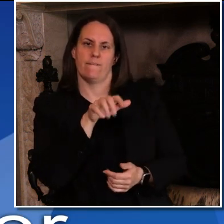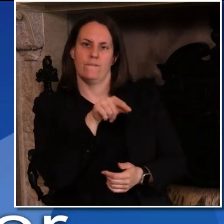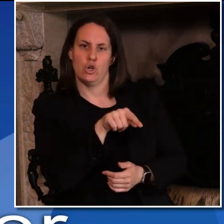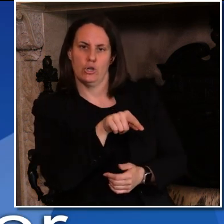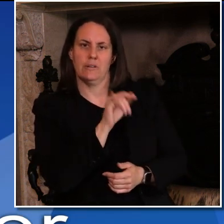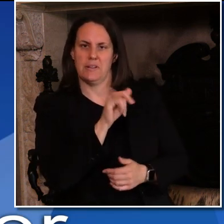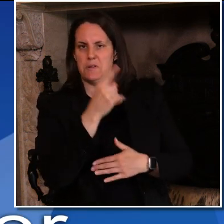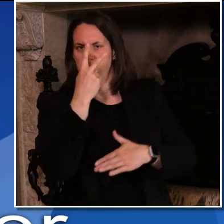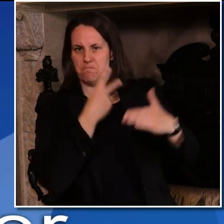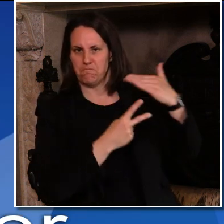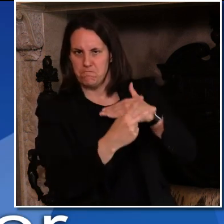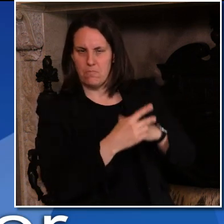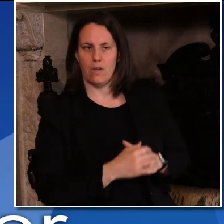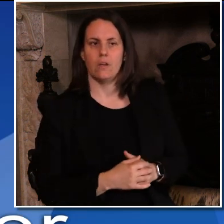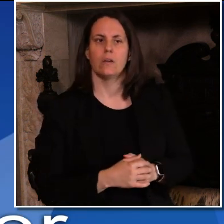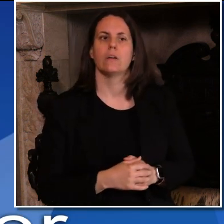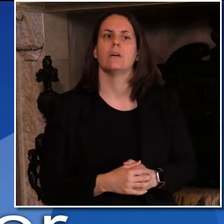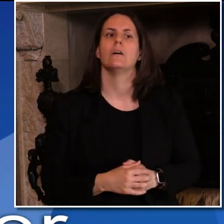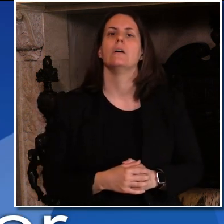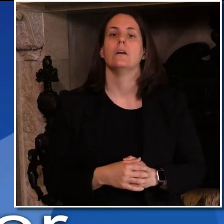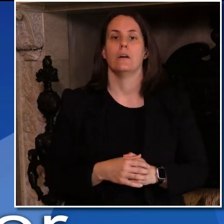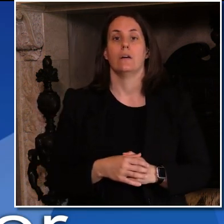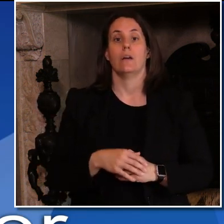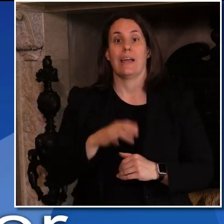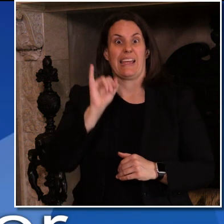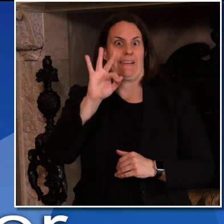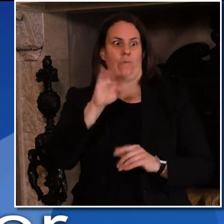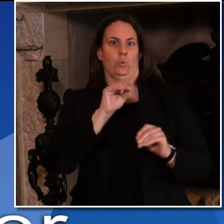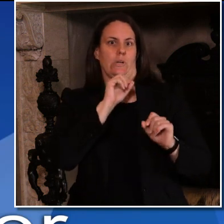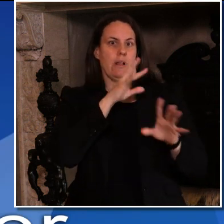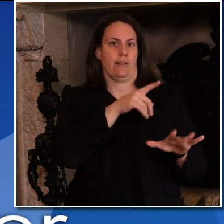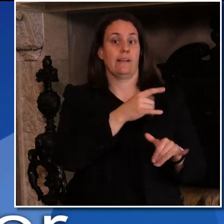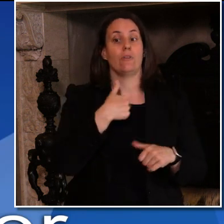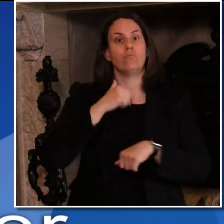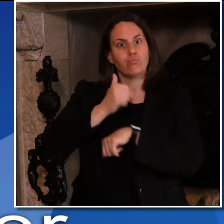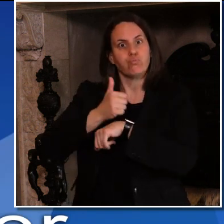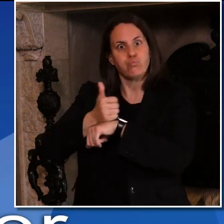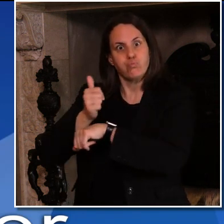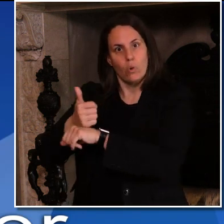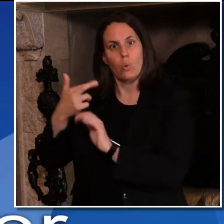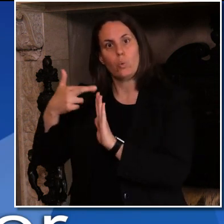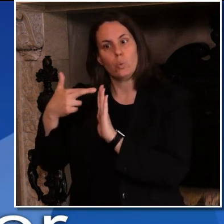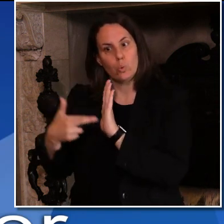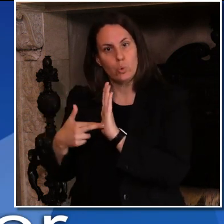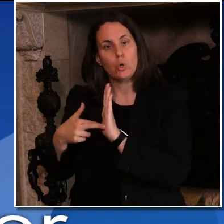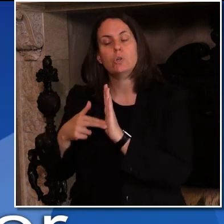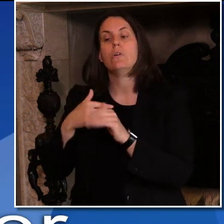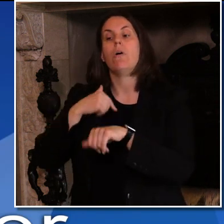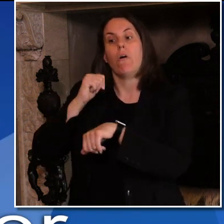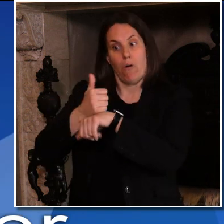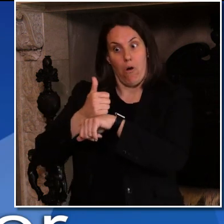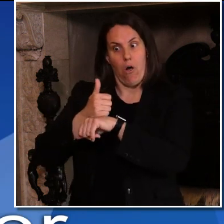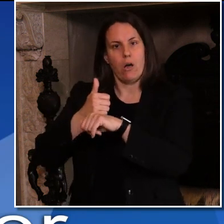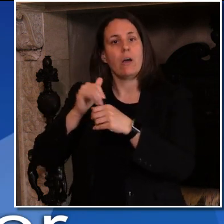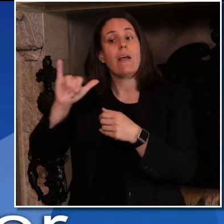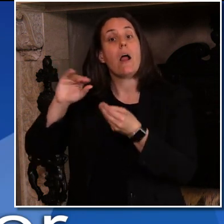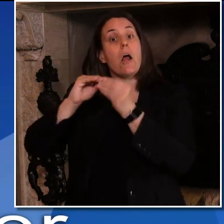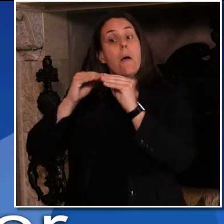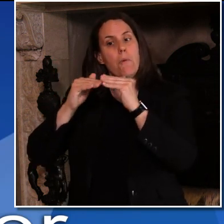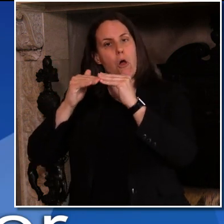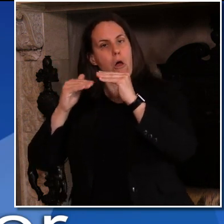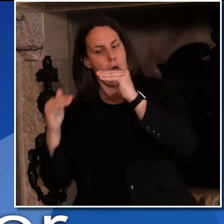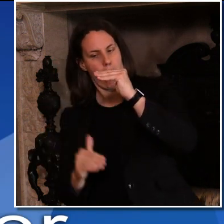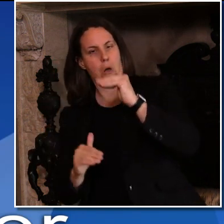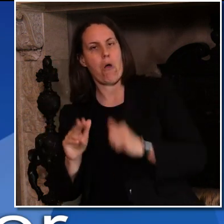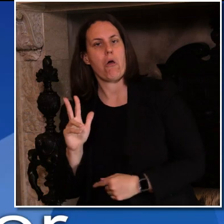now, and our number of deaths is obviously significantly below that range. Mm-hmm. I'm curious, what do the DHS models say now about the range of number